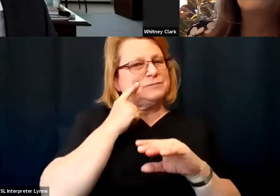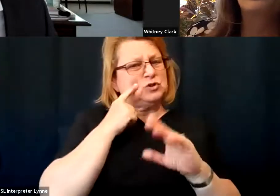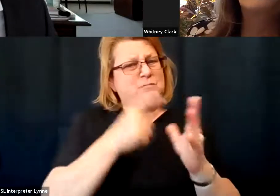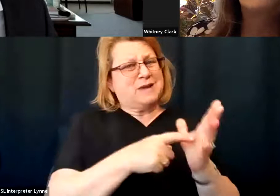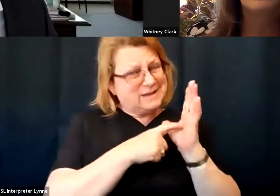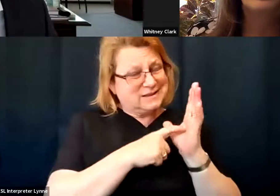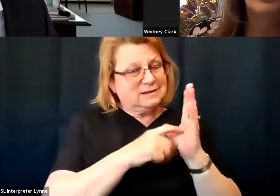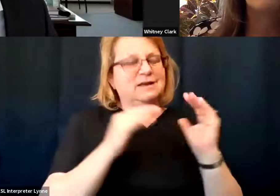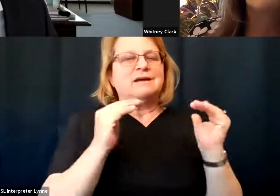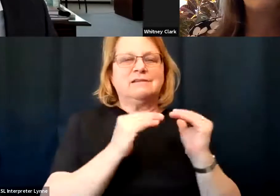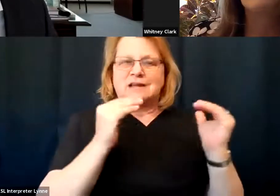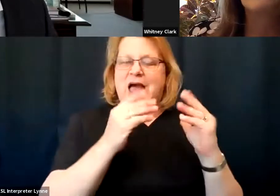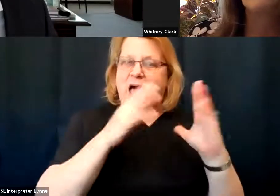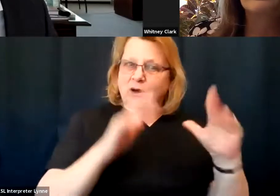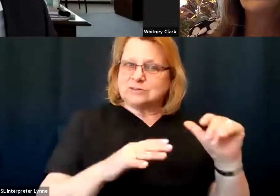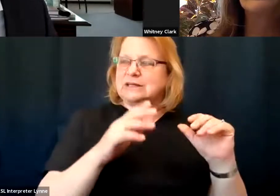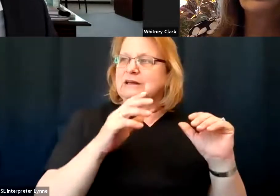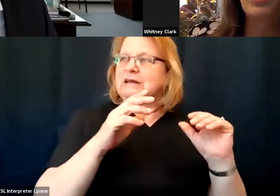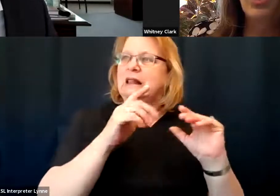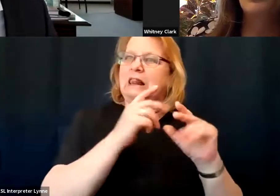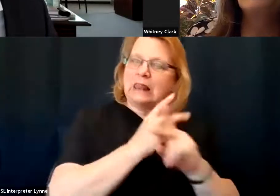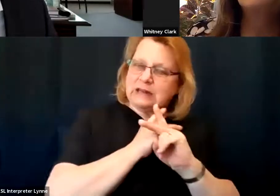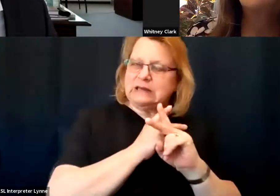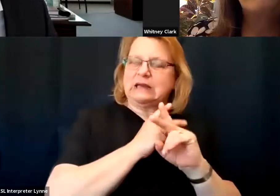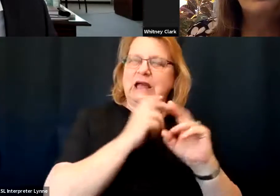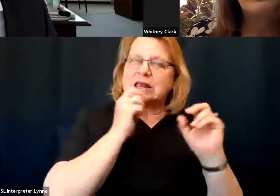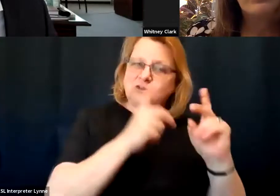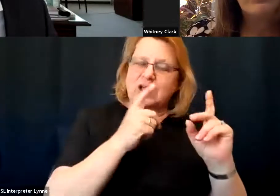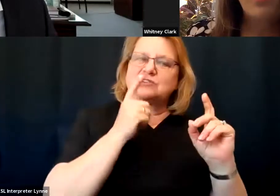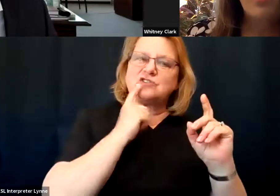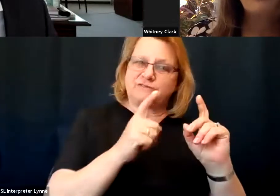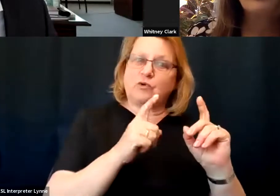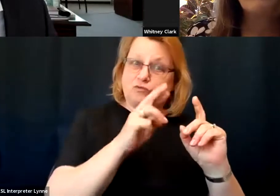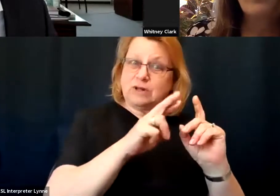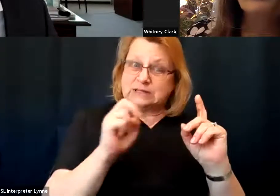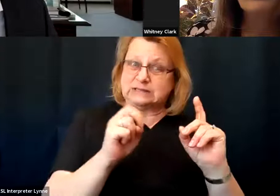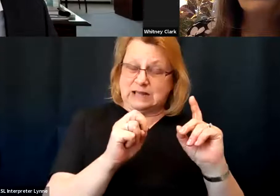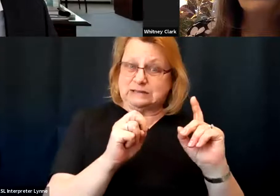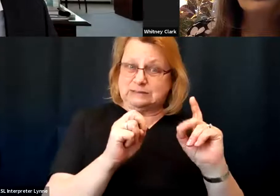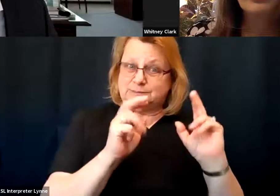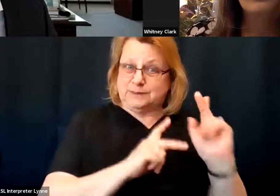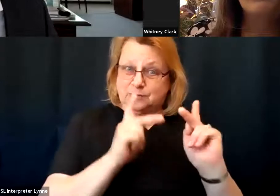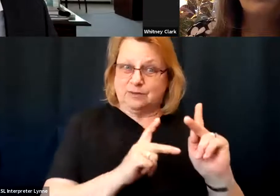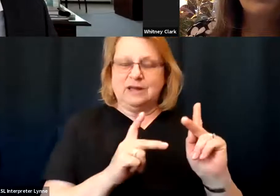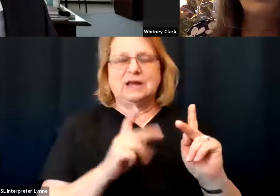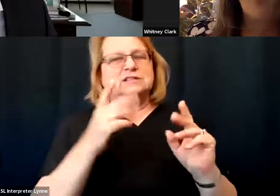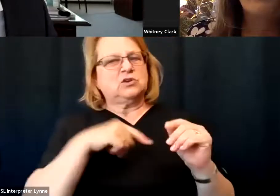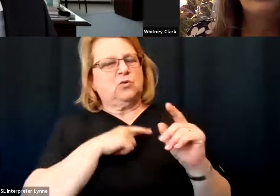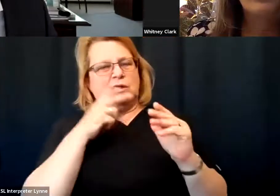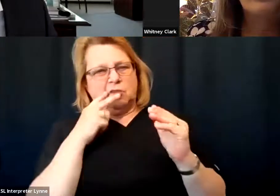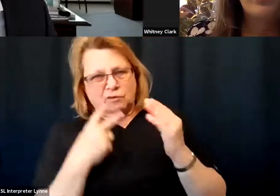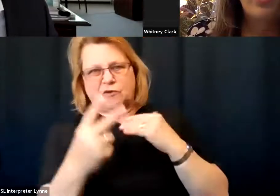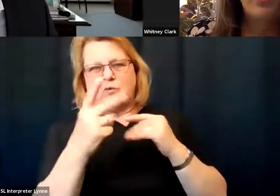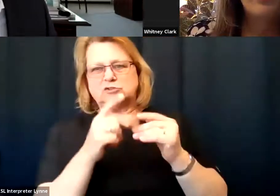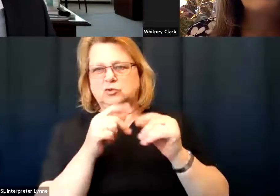and fair lending education for real estate appraisers. So it's been a busy year. We look forward to continuing our work with all of